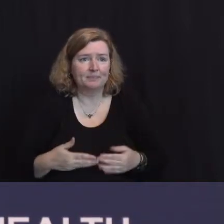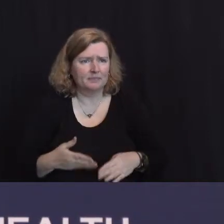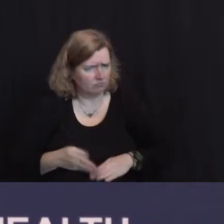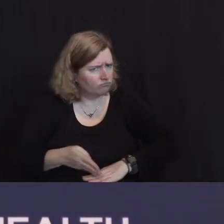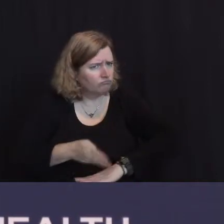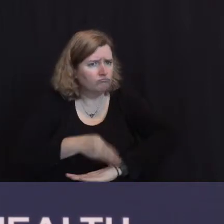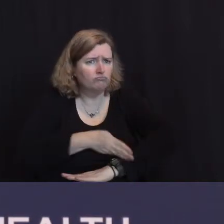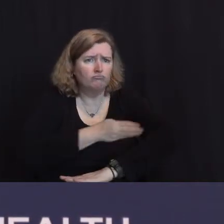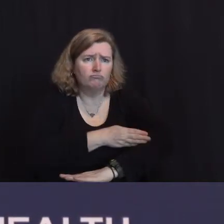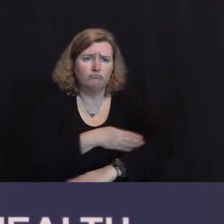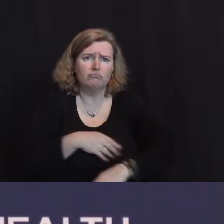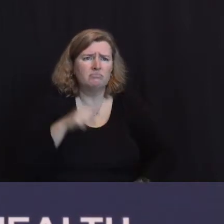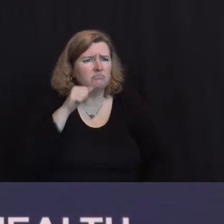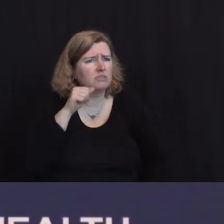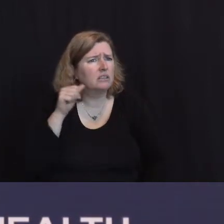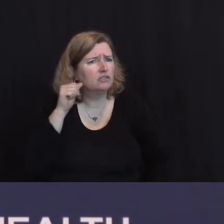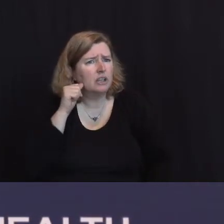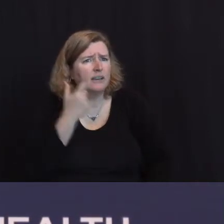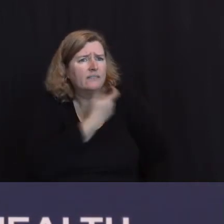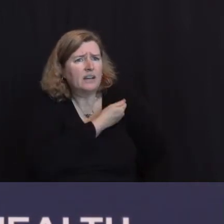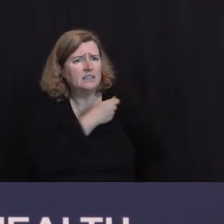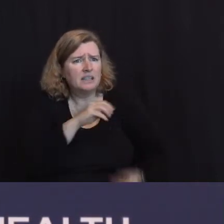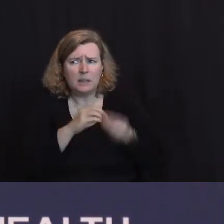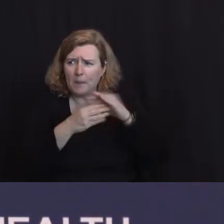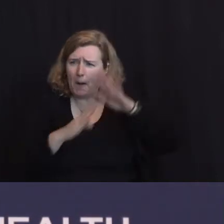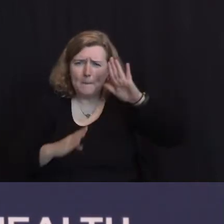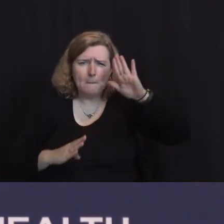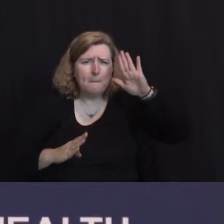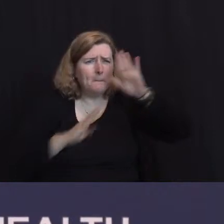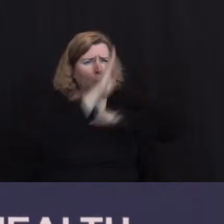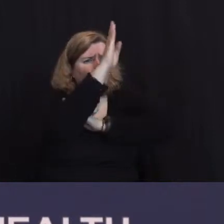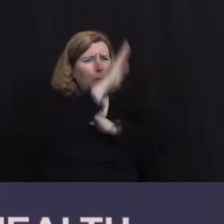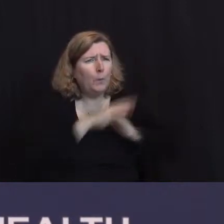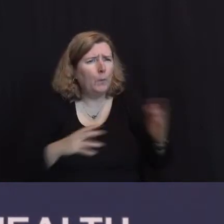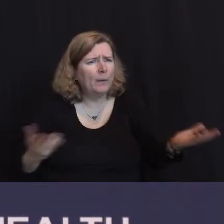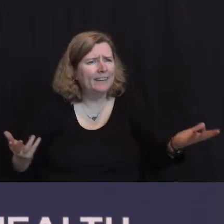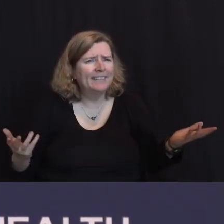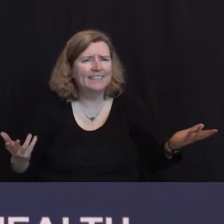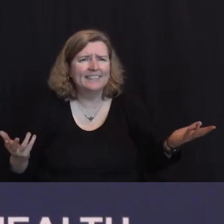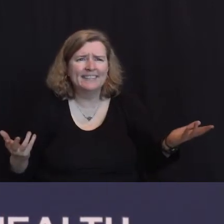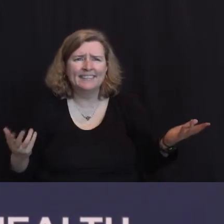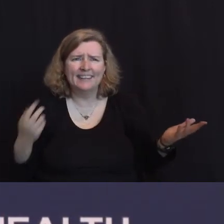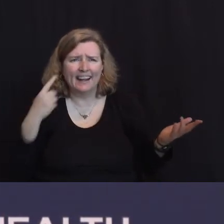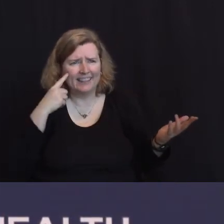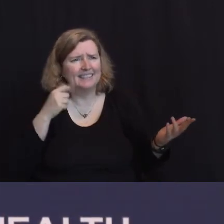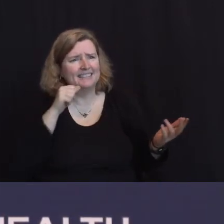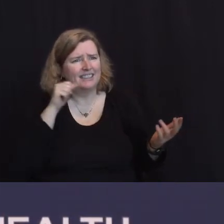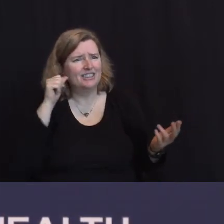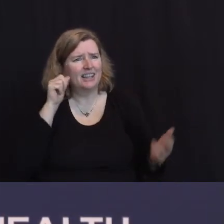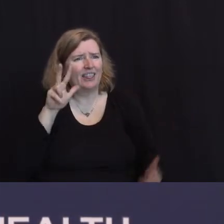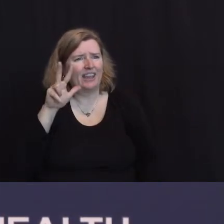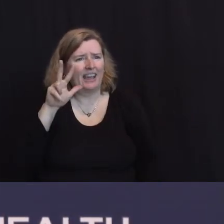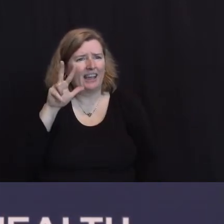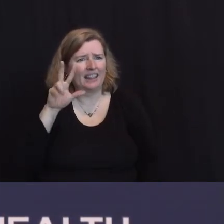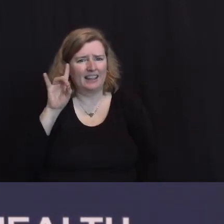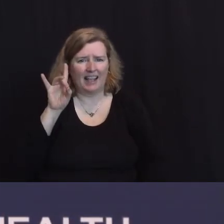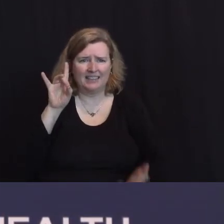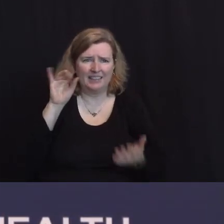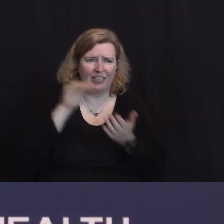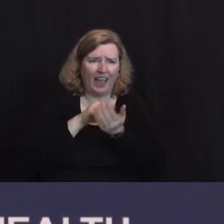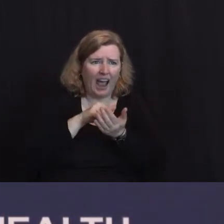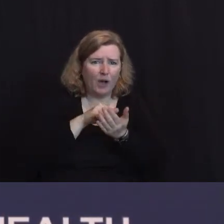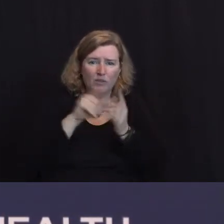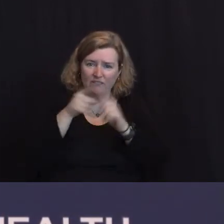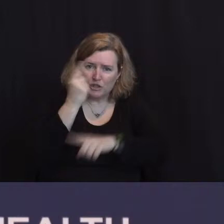vaccination day, so the past few days have been modest. Yesterday, I think we had 38,000 first doses. which is huge,